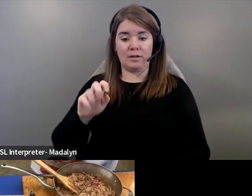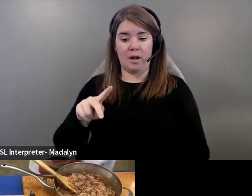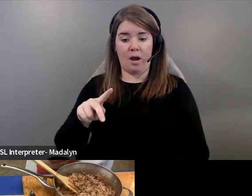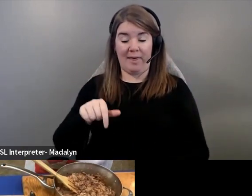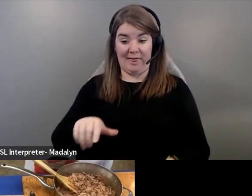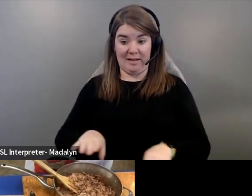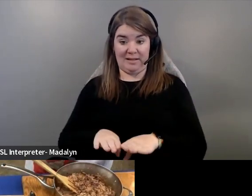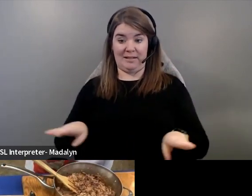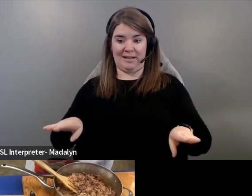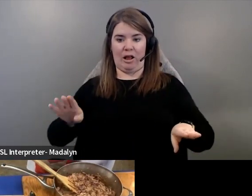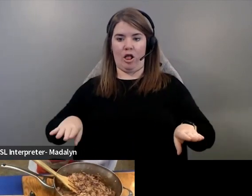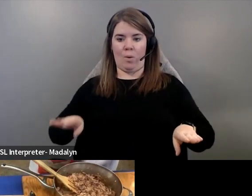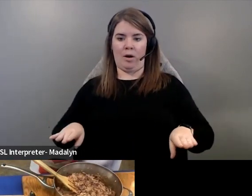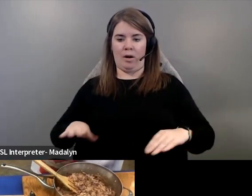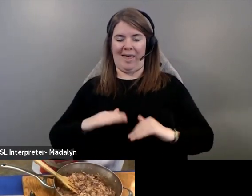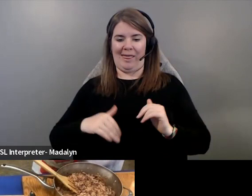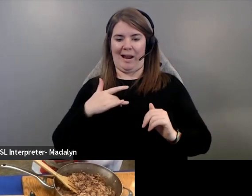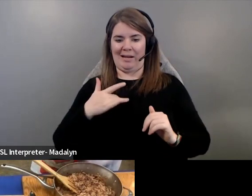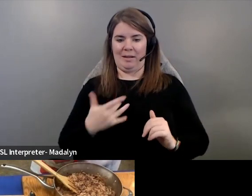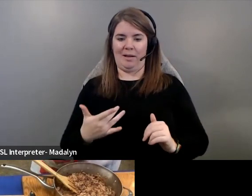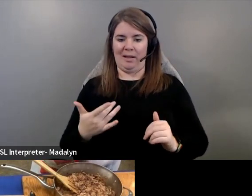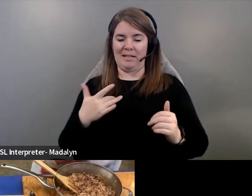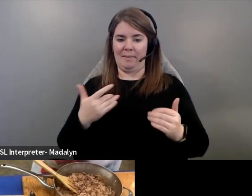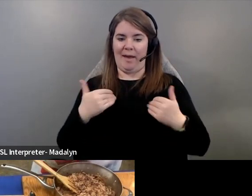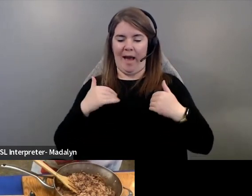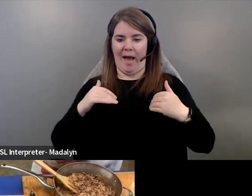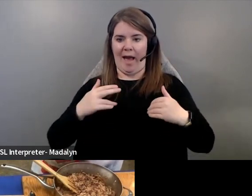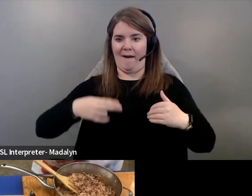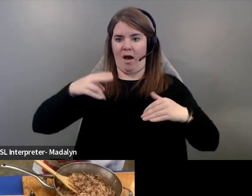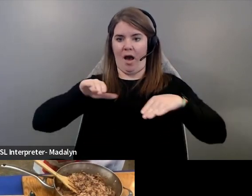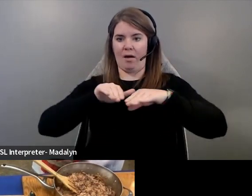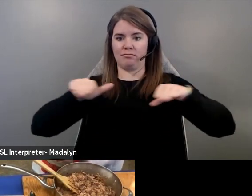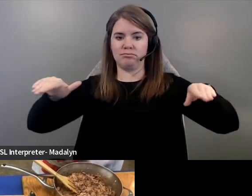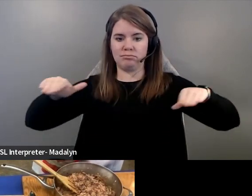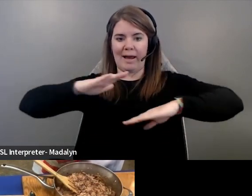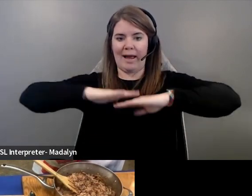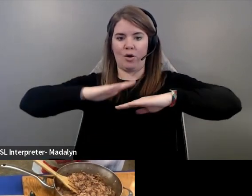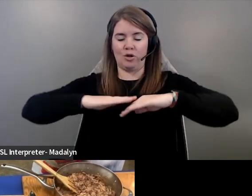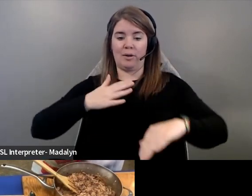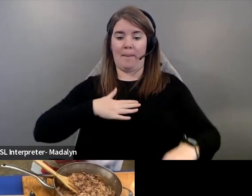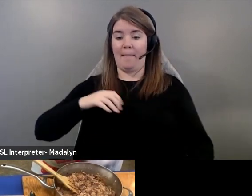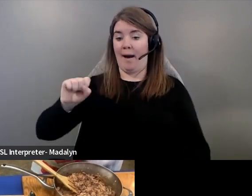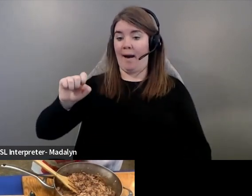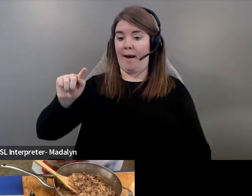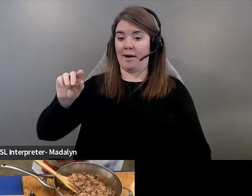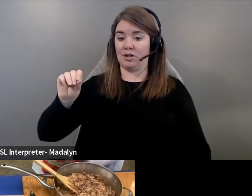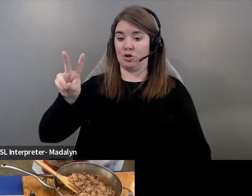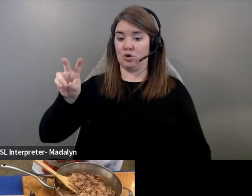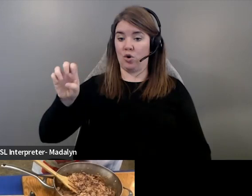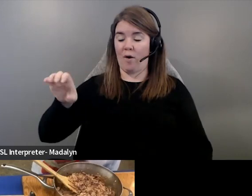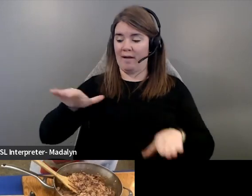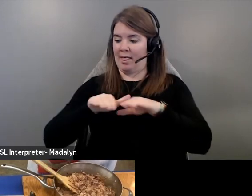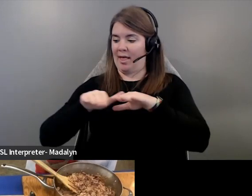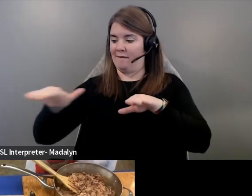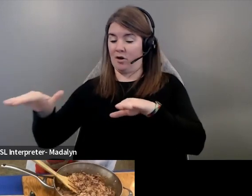cook. I'm at a table and I normally have really high counters in my kitchen and my stove is level with the counters. But if that